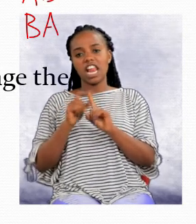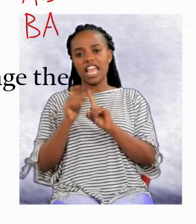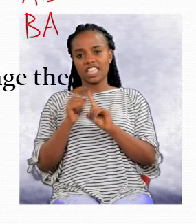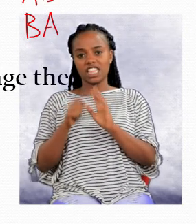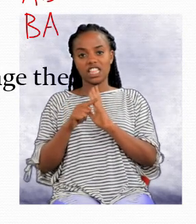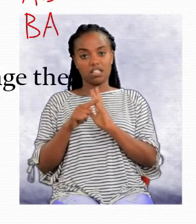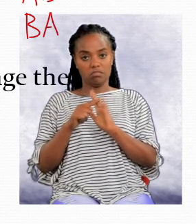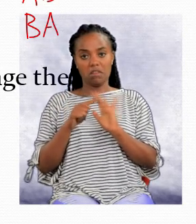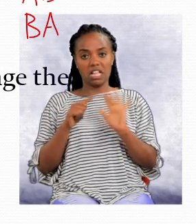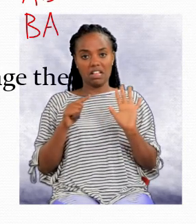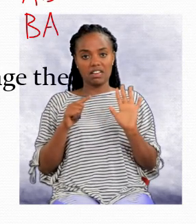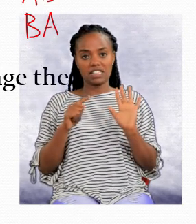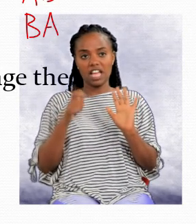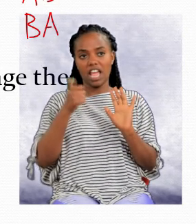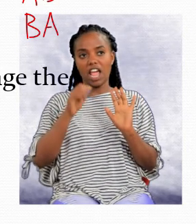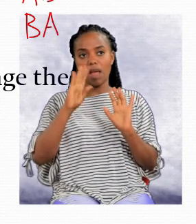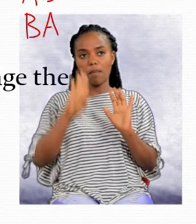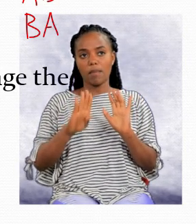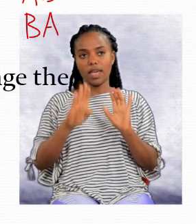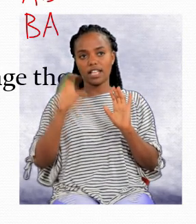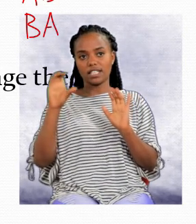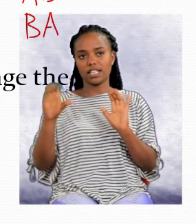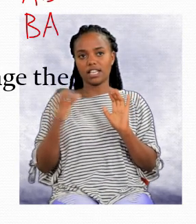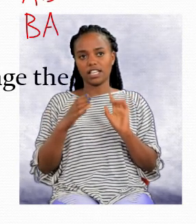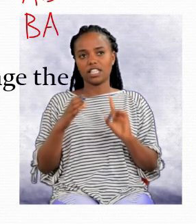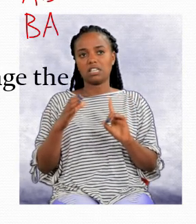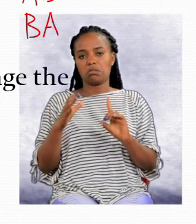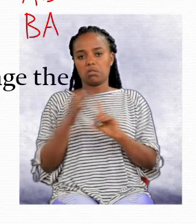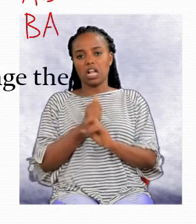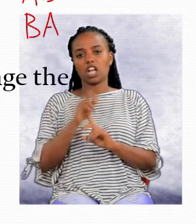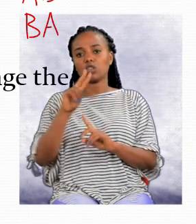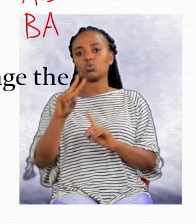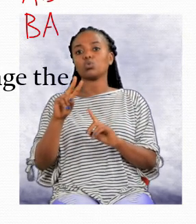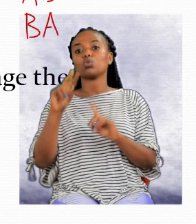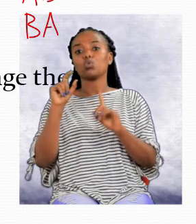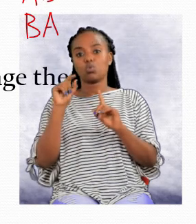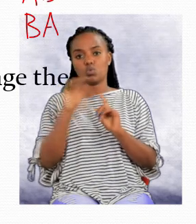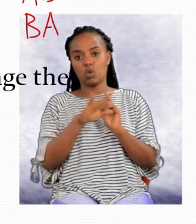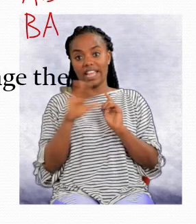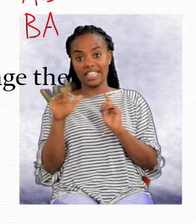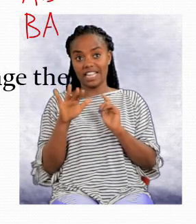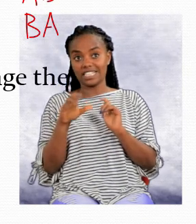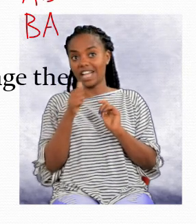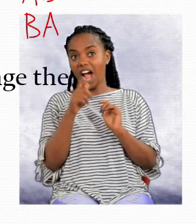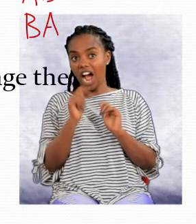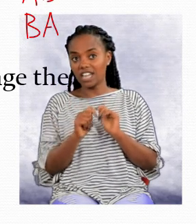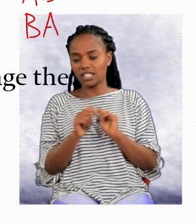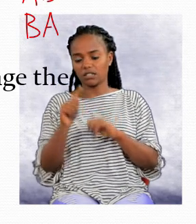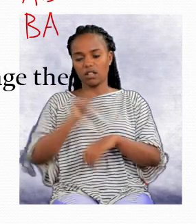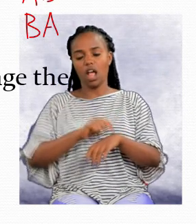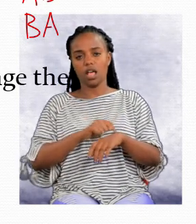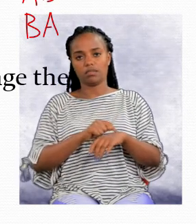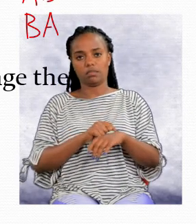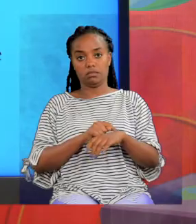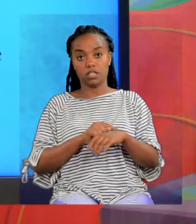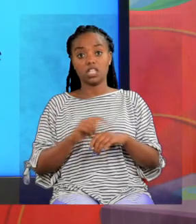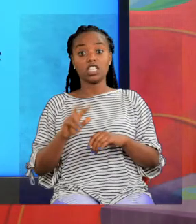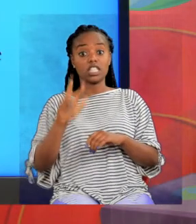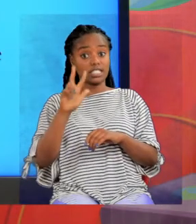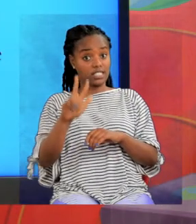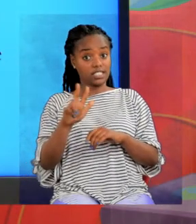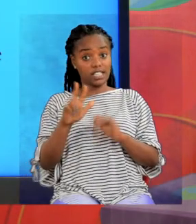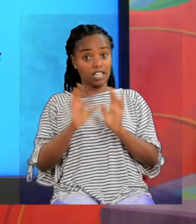and C, taking two letters at a time? By the way, since these numbers are